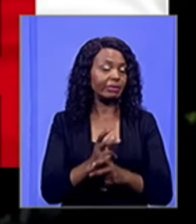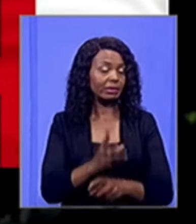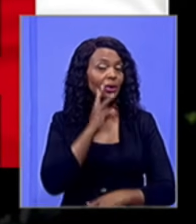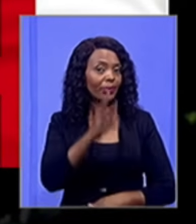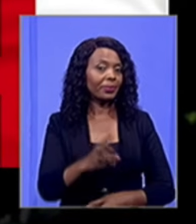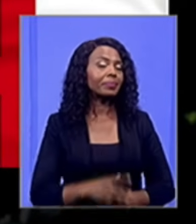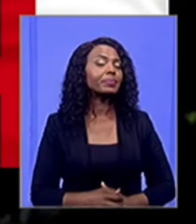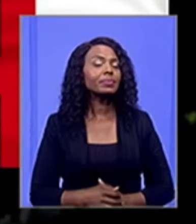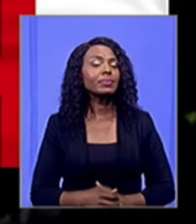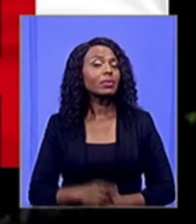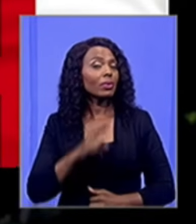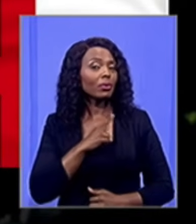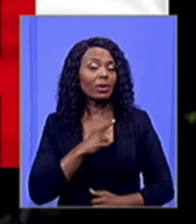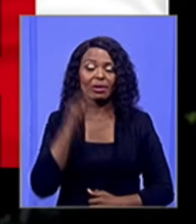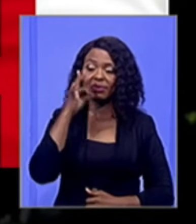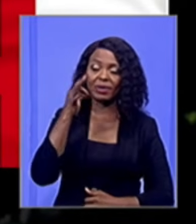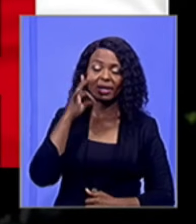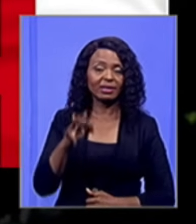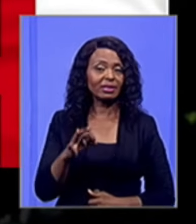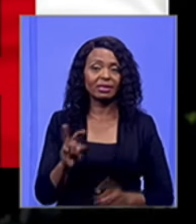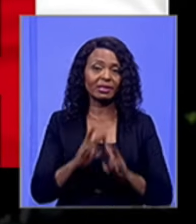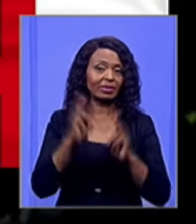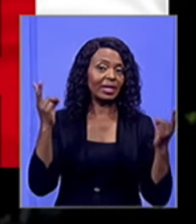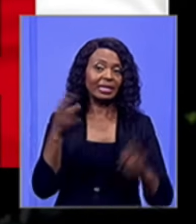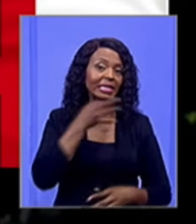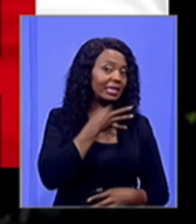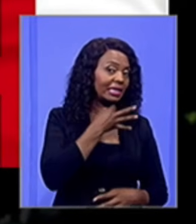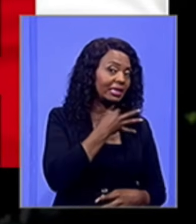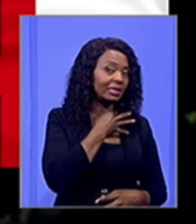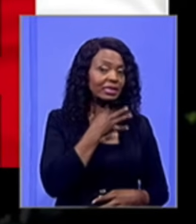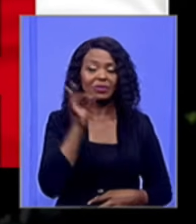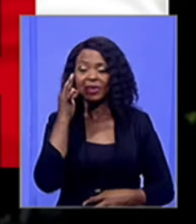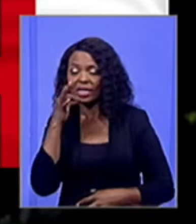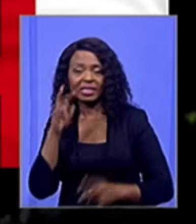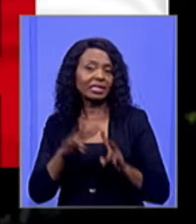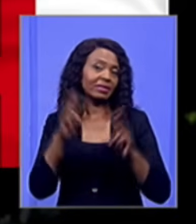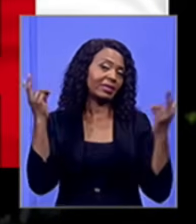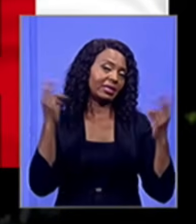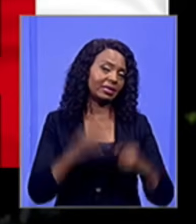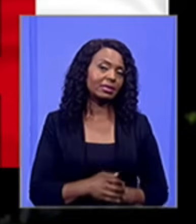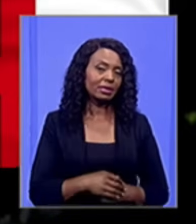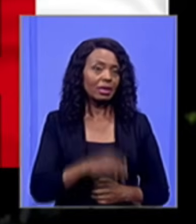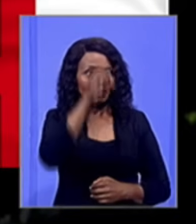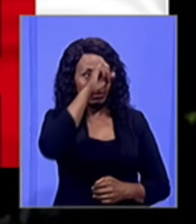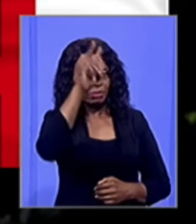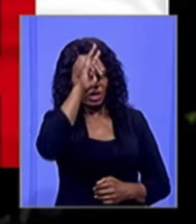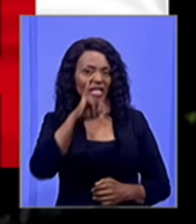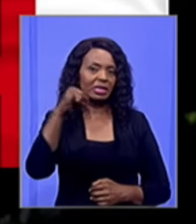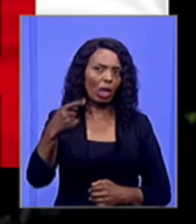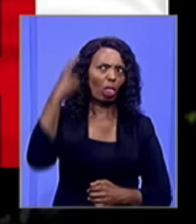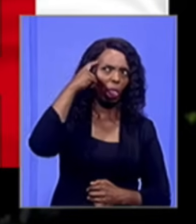gonne France ga se England ebile England a se France. Ne ke re diboke di ska tsena ka tlhaloganyo